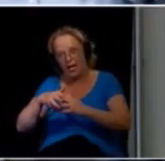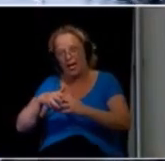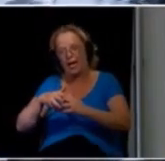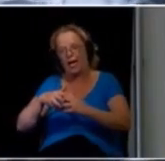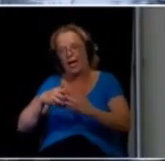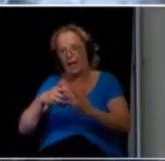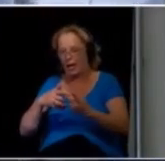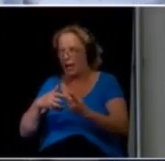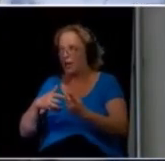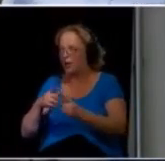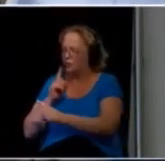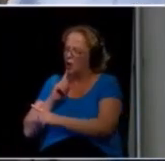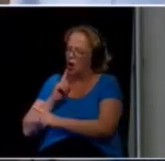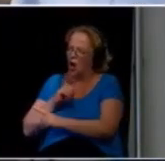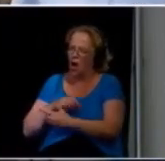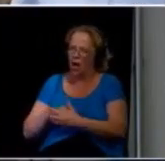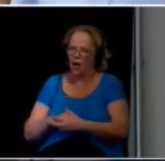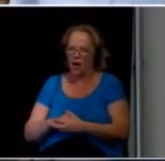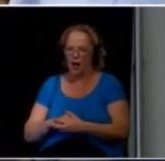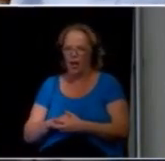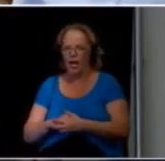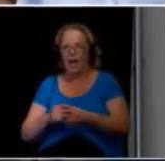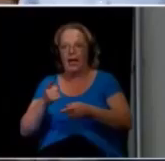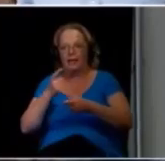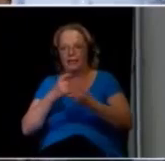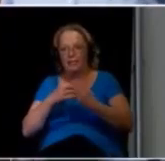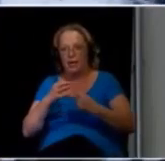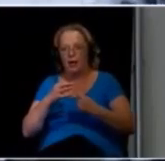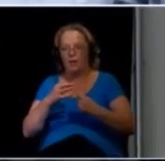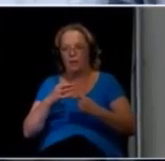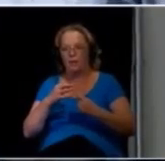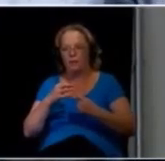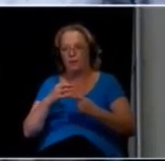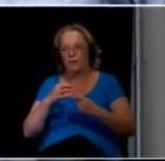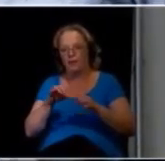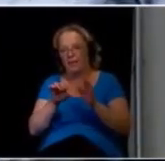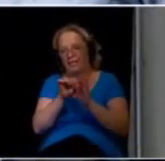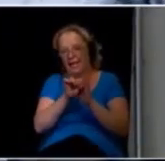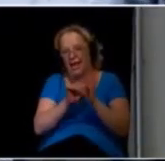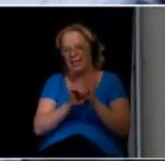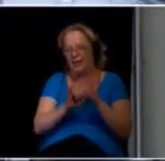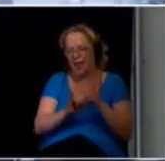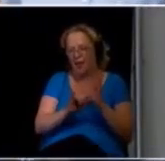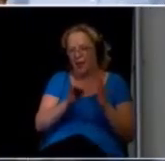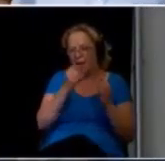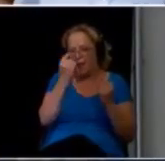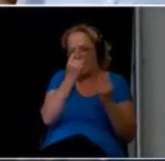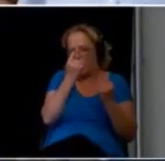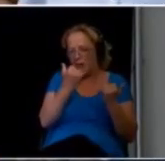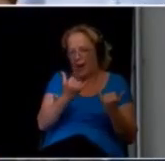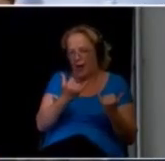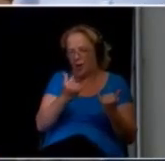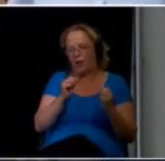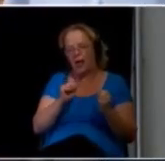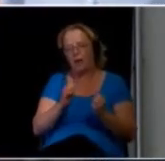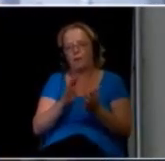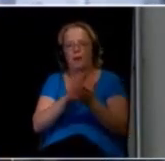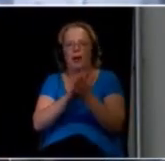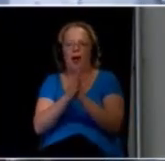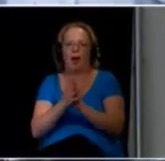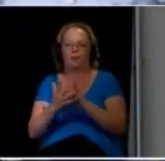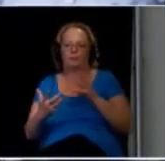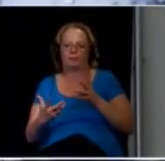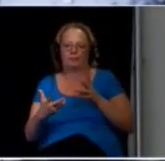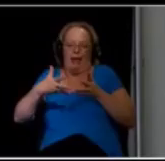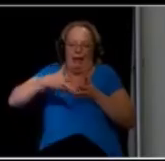Sure. As opposed to the states you are considering as candidates, you could become part of the hearts and history of New Mexico